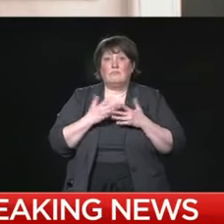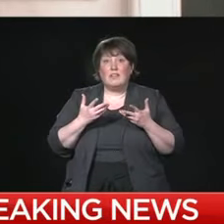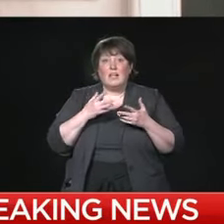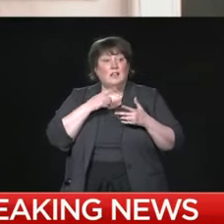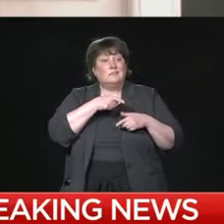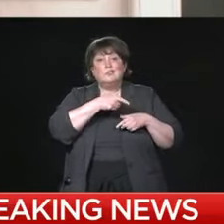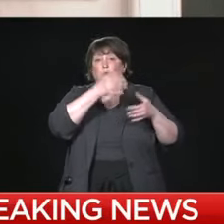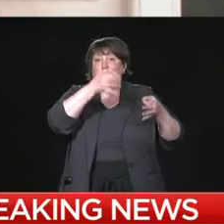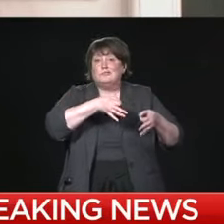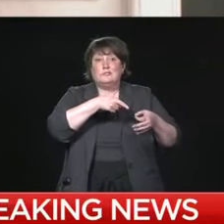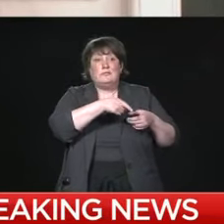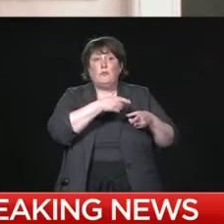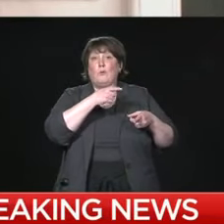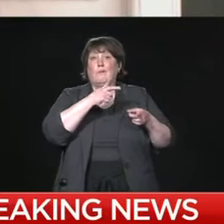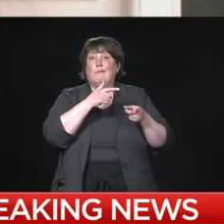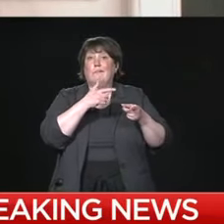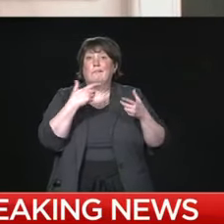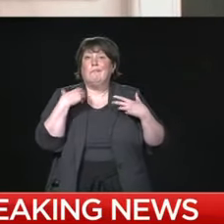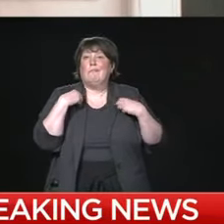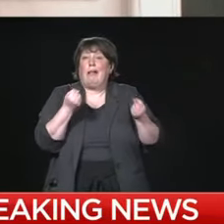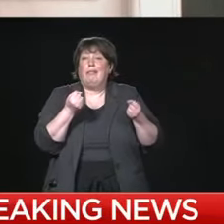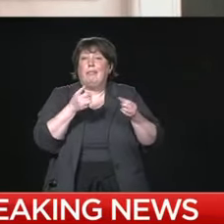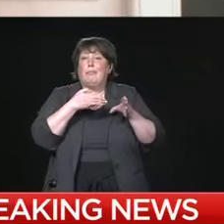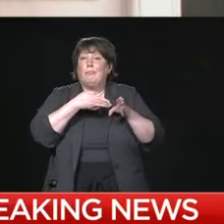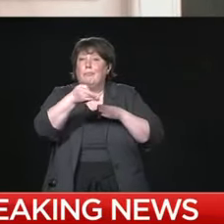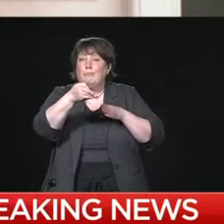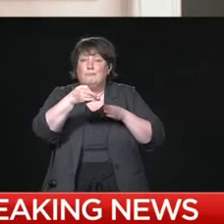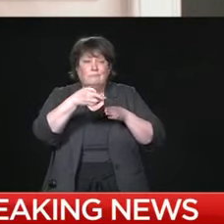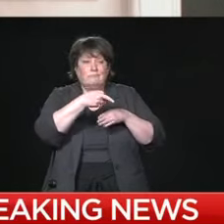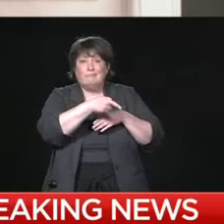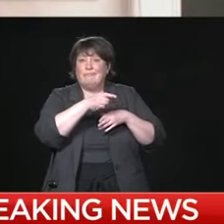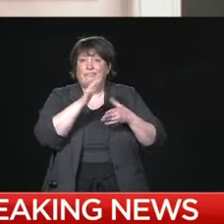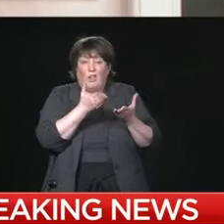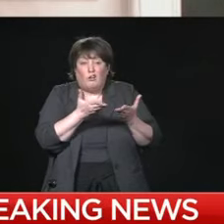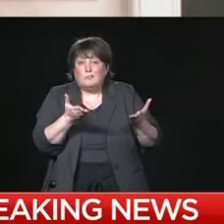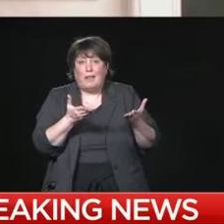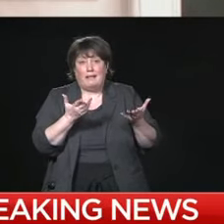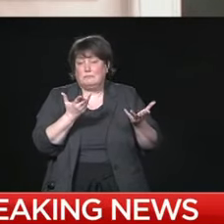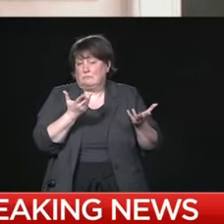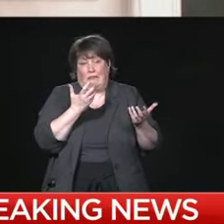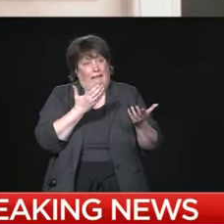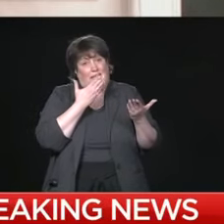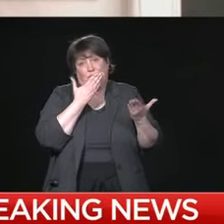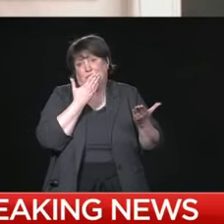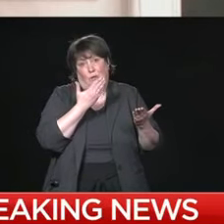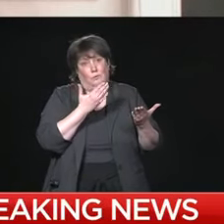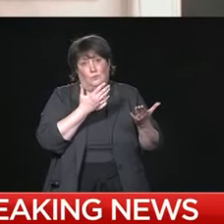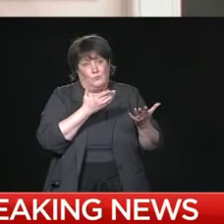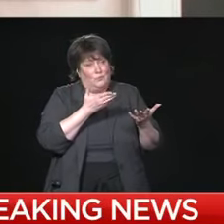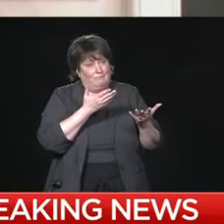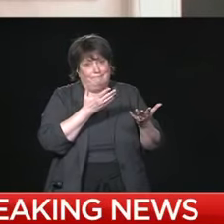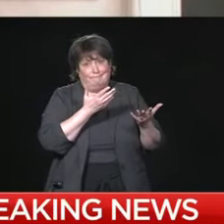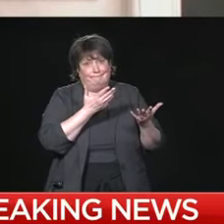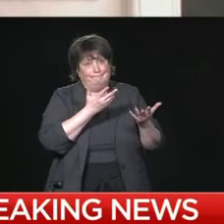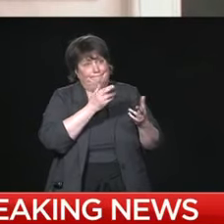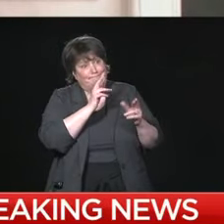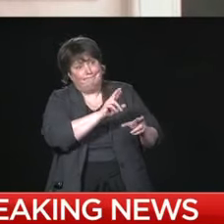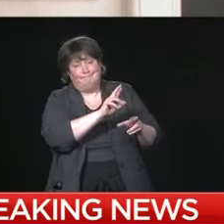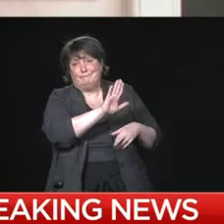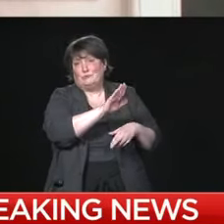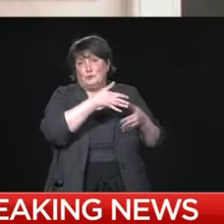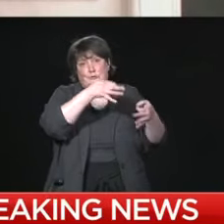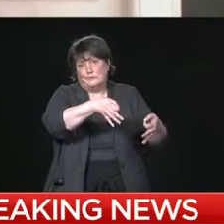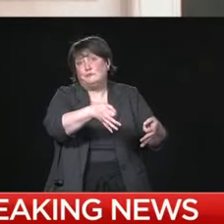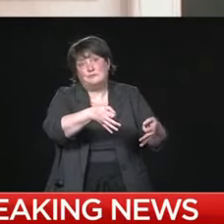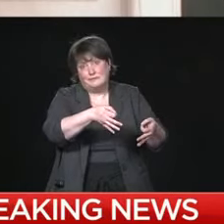professionals on managing the supplies that they have, I can only salute them for the work that they're working so hard and the decisions